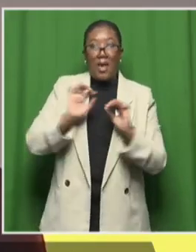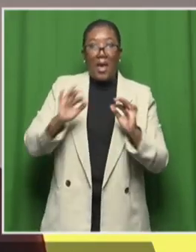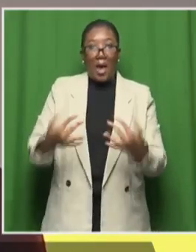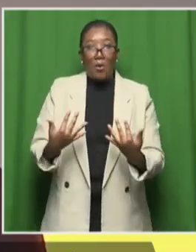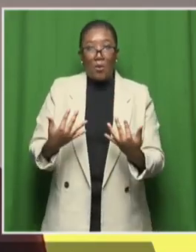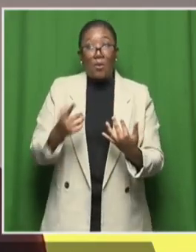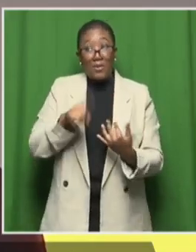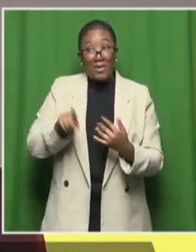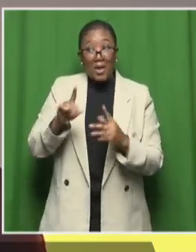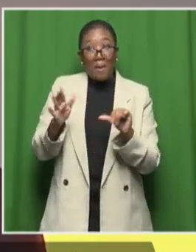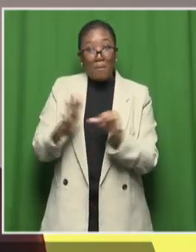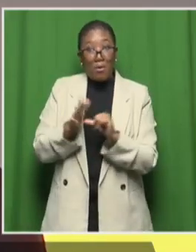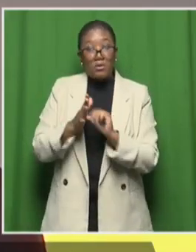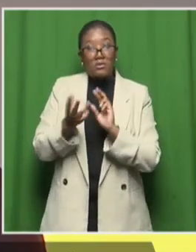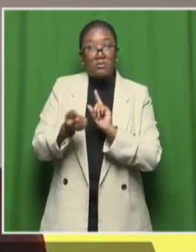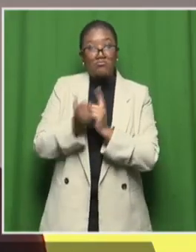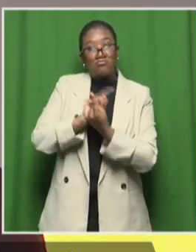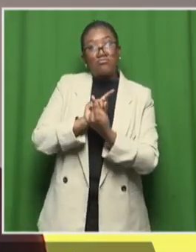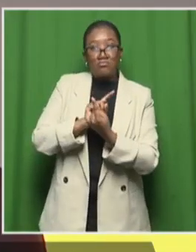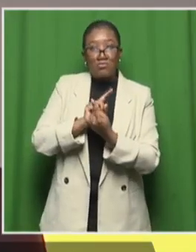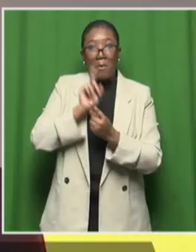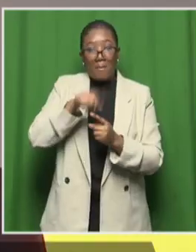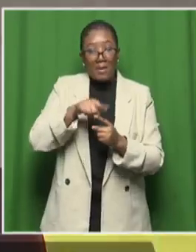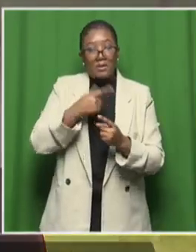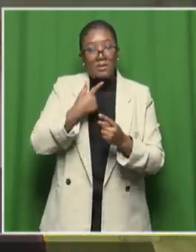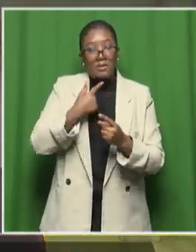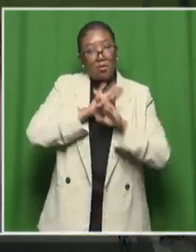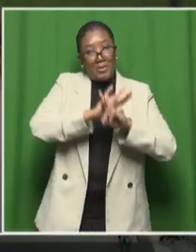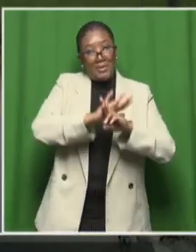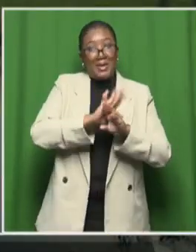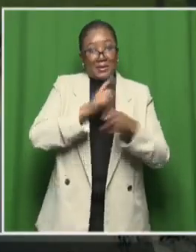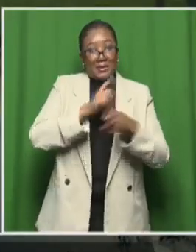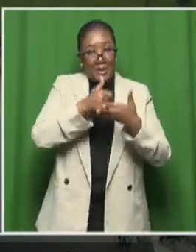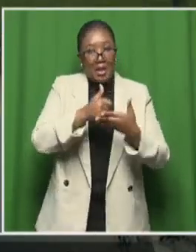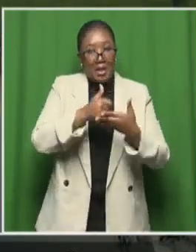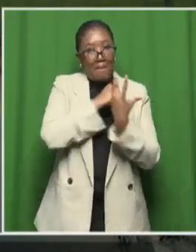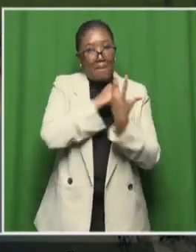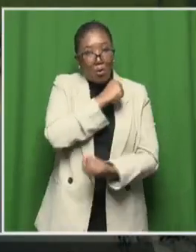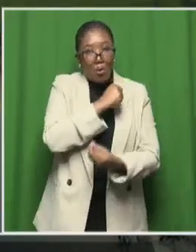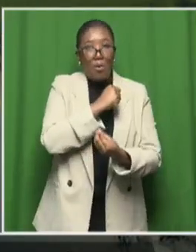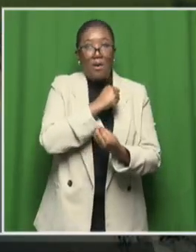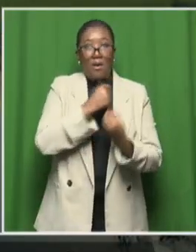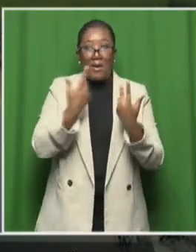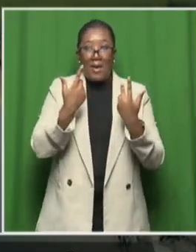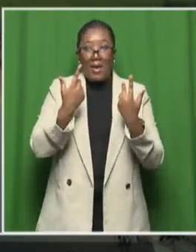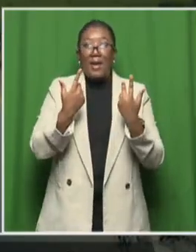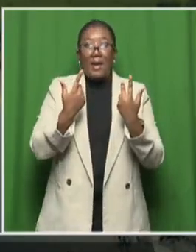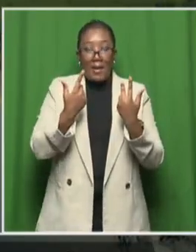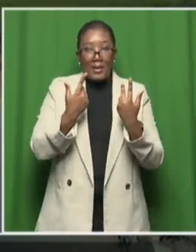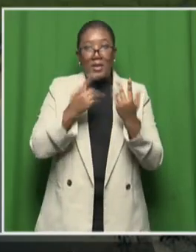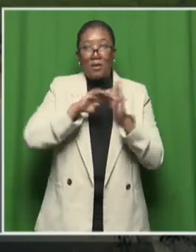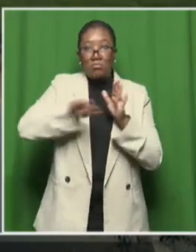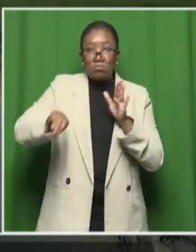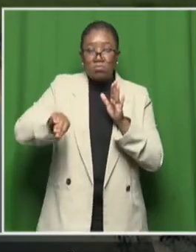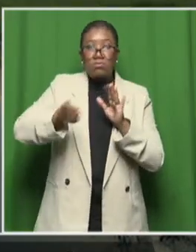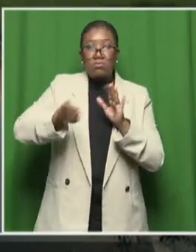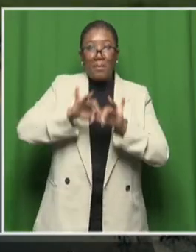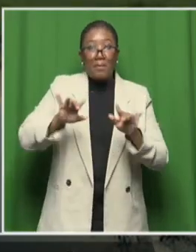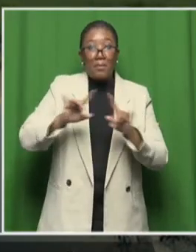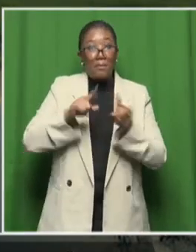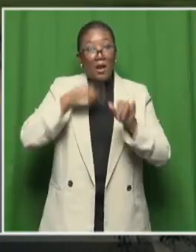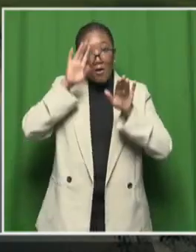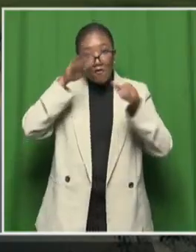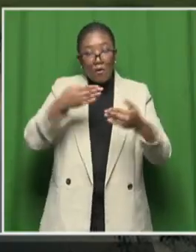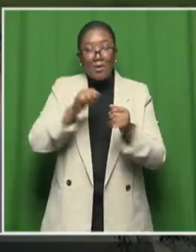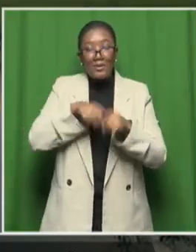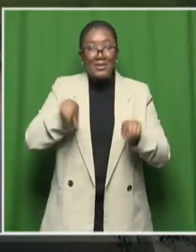important sectors to represent the poor and the marginalized? Yes. That was the focus during his studies and what